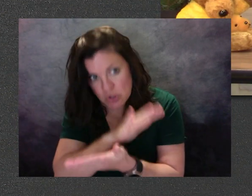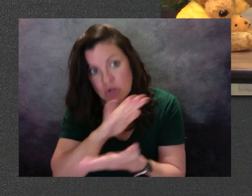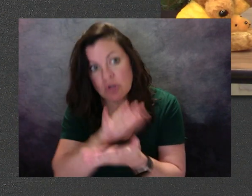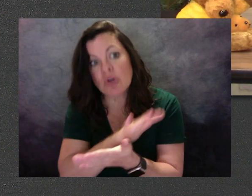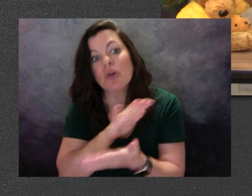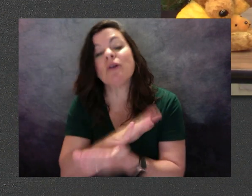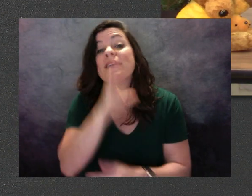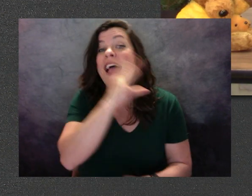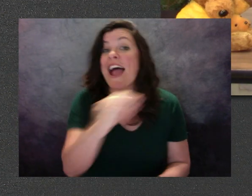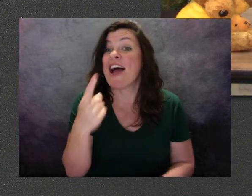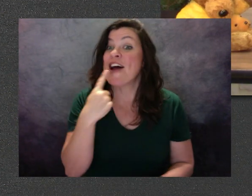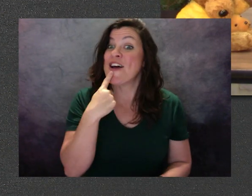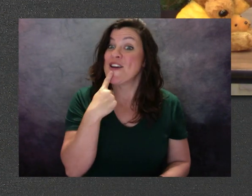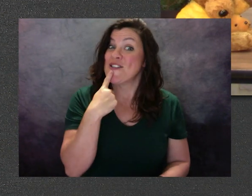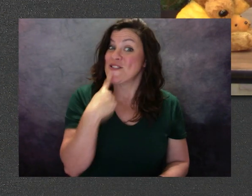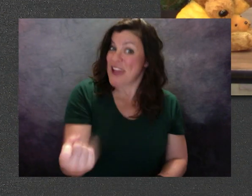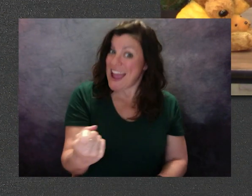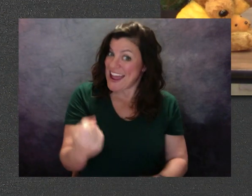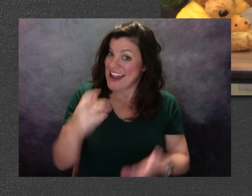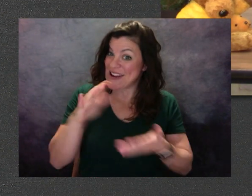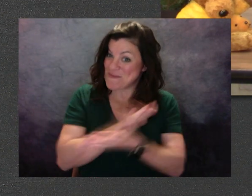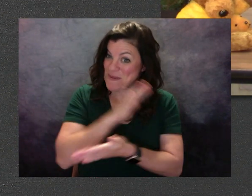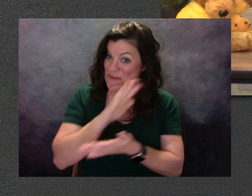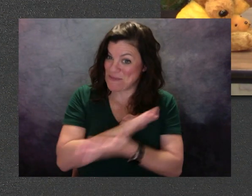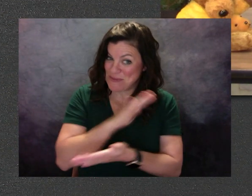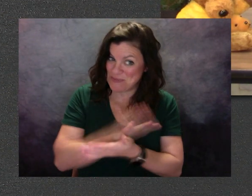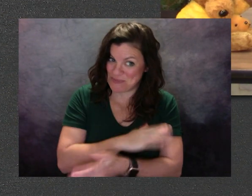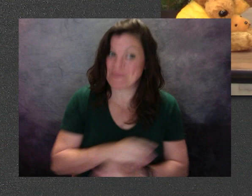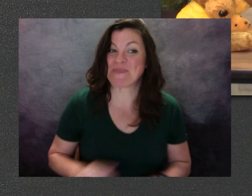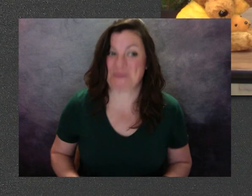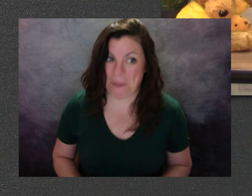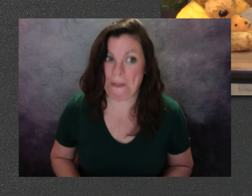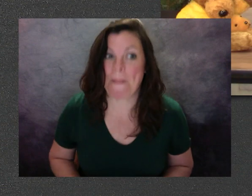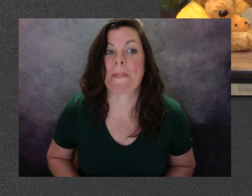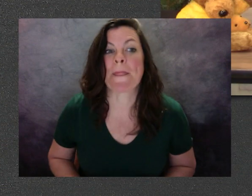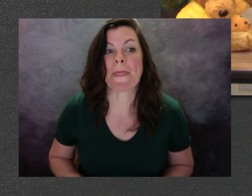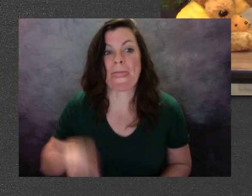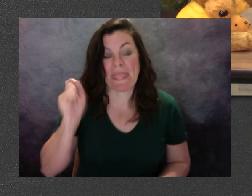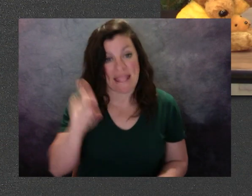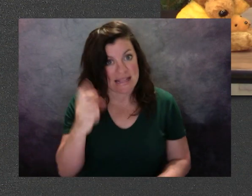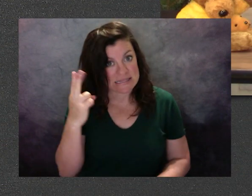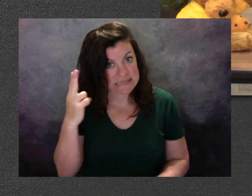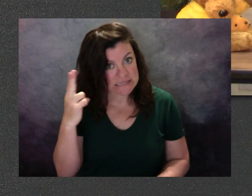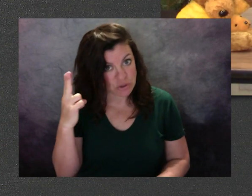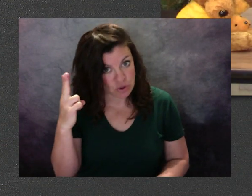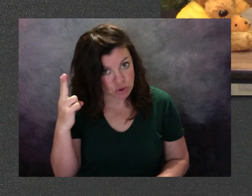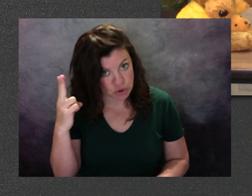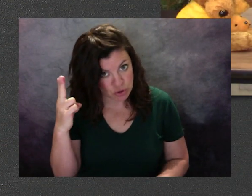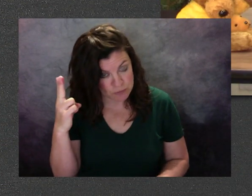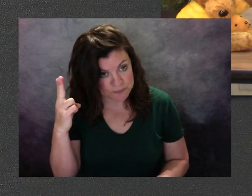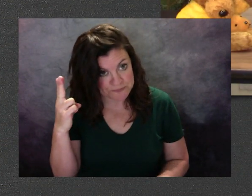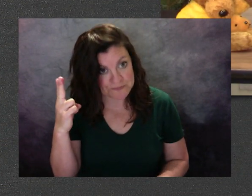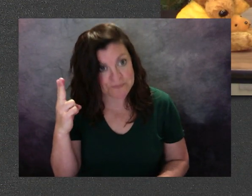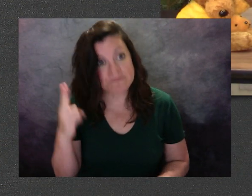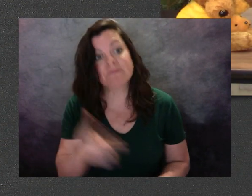of construction paper. We'll need some scissors, a glue